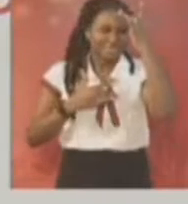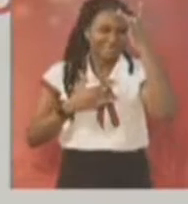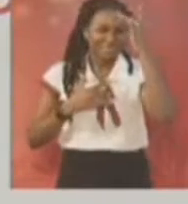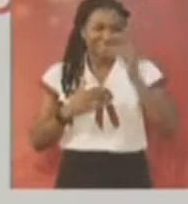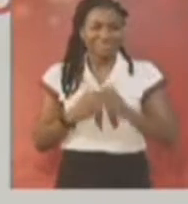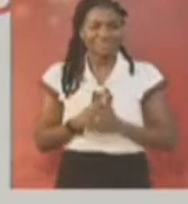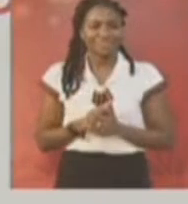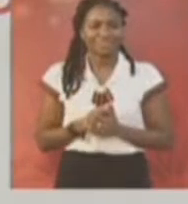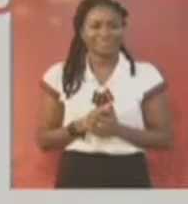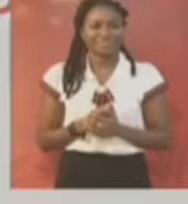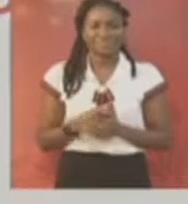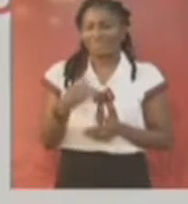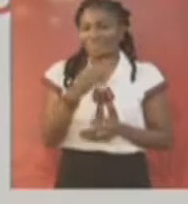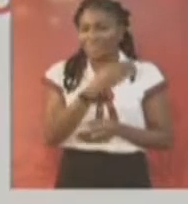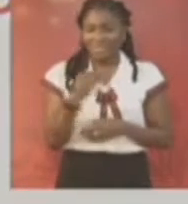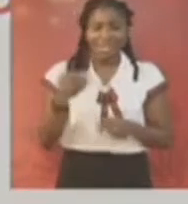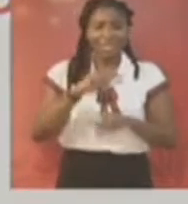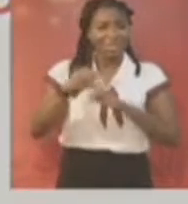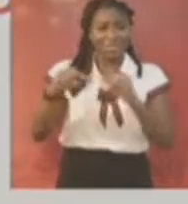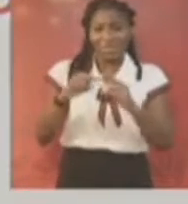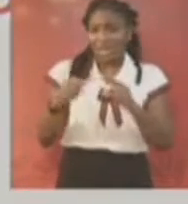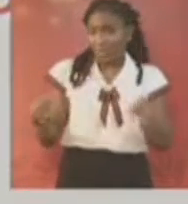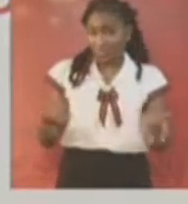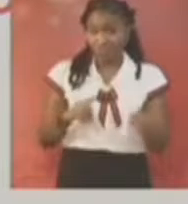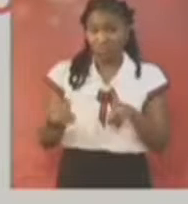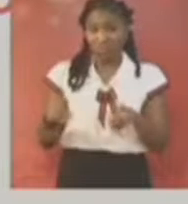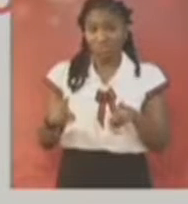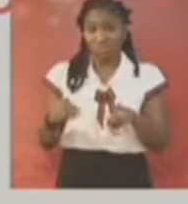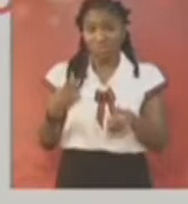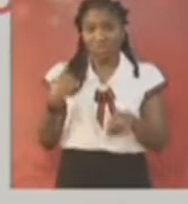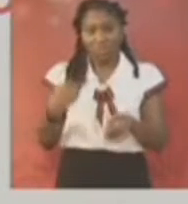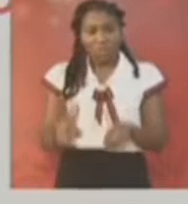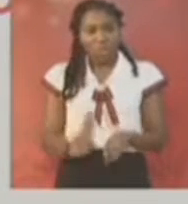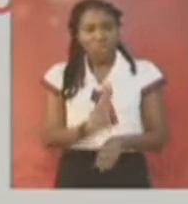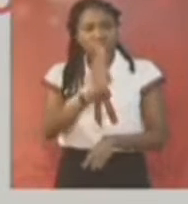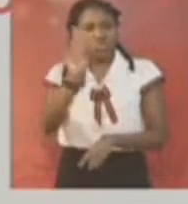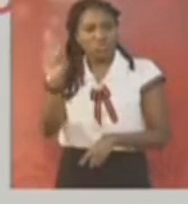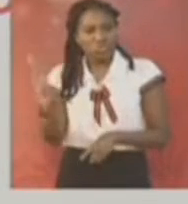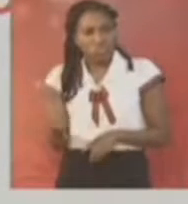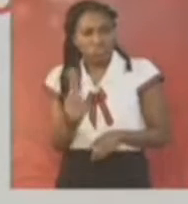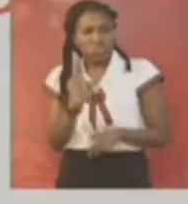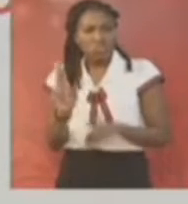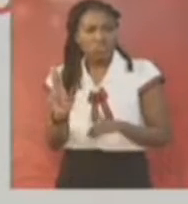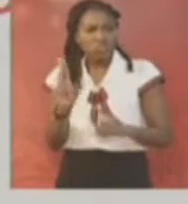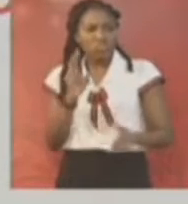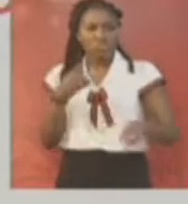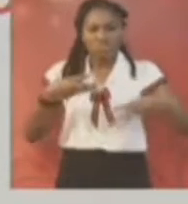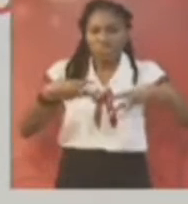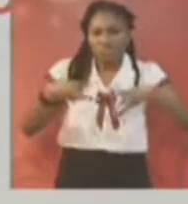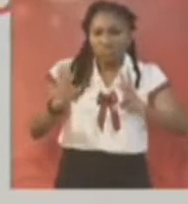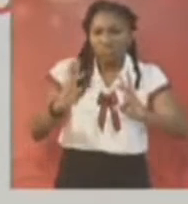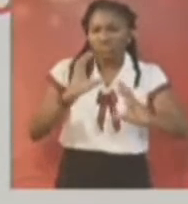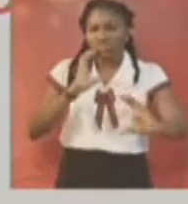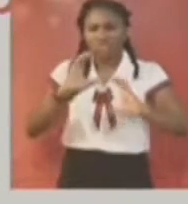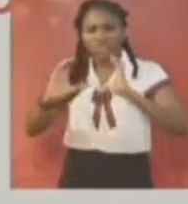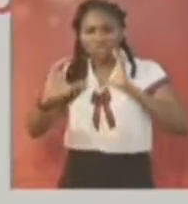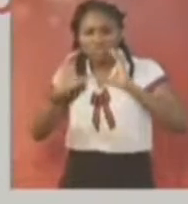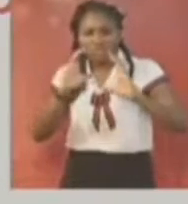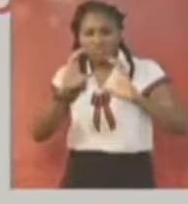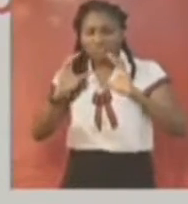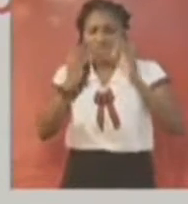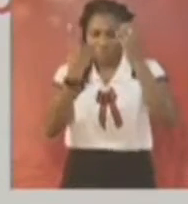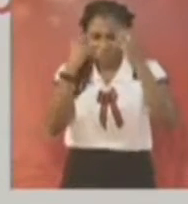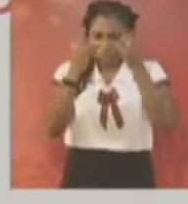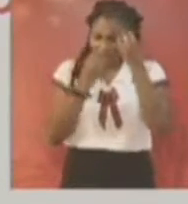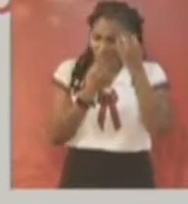this targeting, we do so utilizing communication methods and mechanisms that are appropriate to the setting, whether it is urban